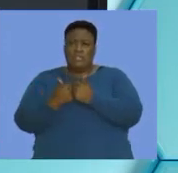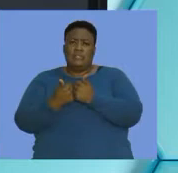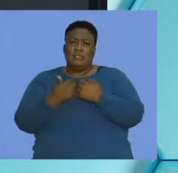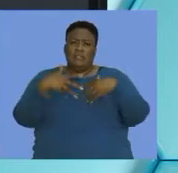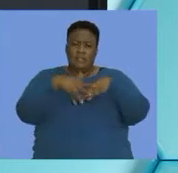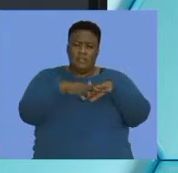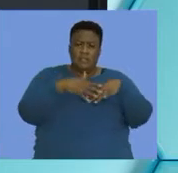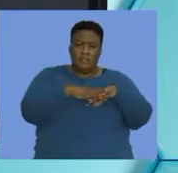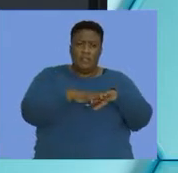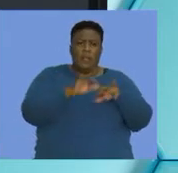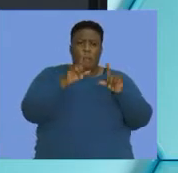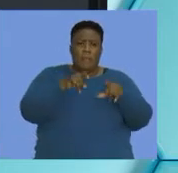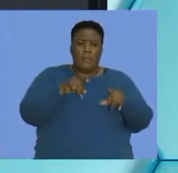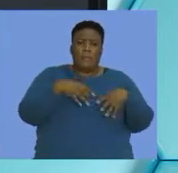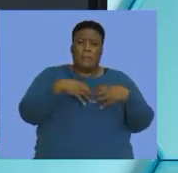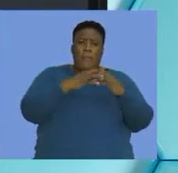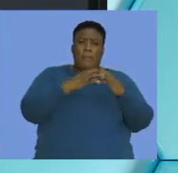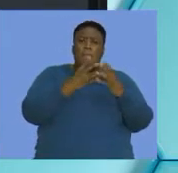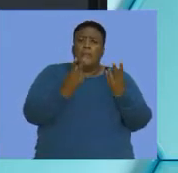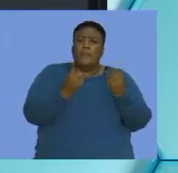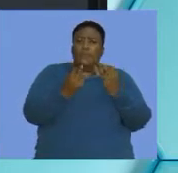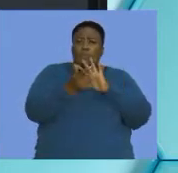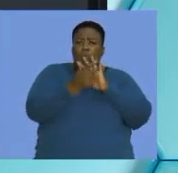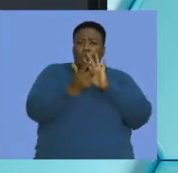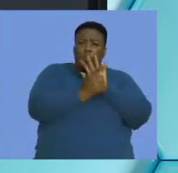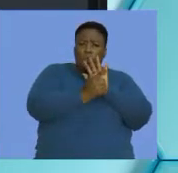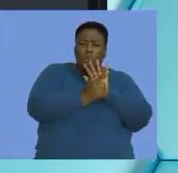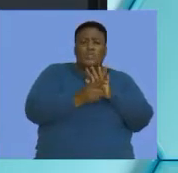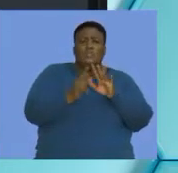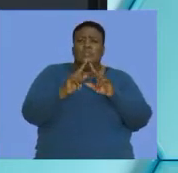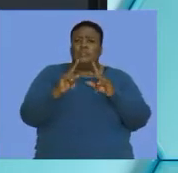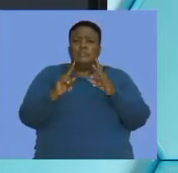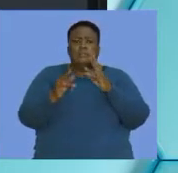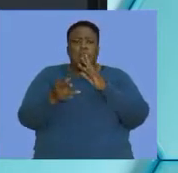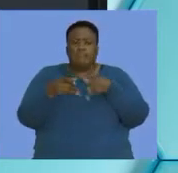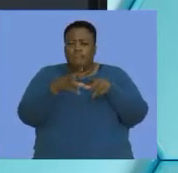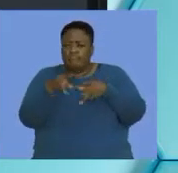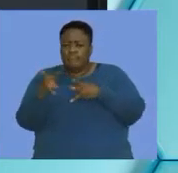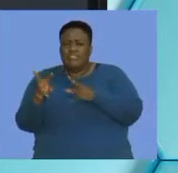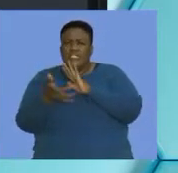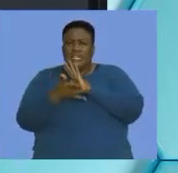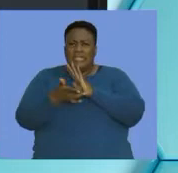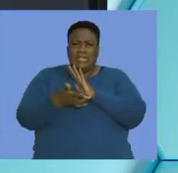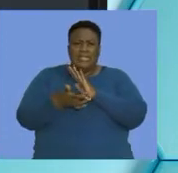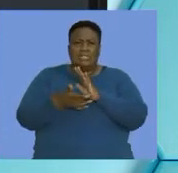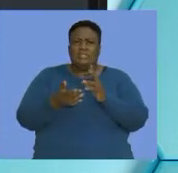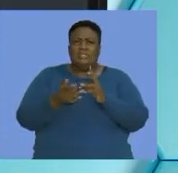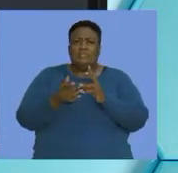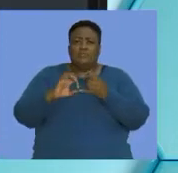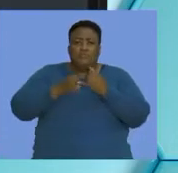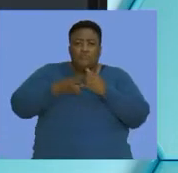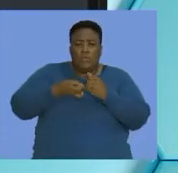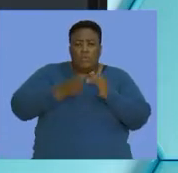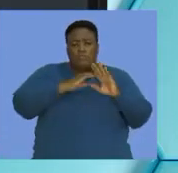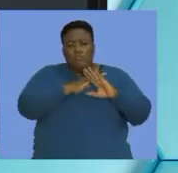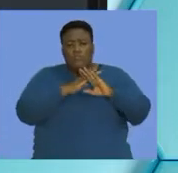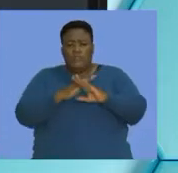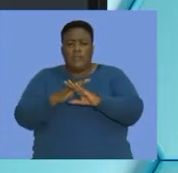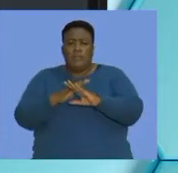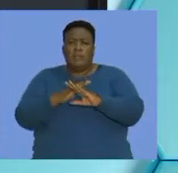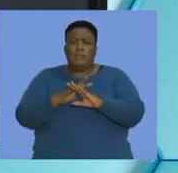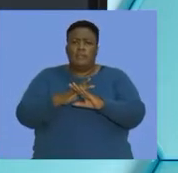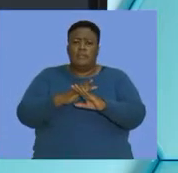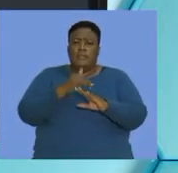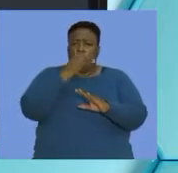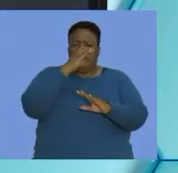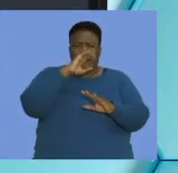to embrace new laws, we've had to embrace new techniques to conserve and to be more proactive around preventing these animals